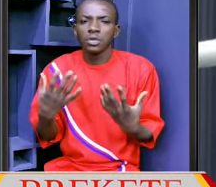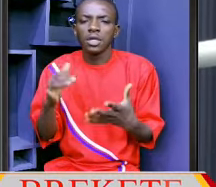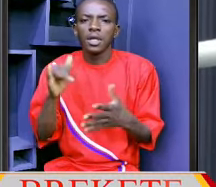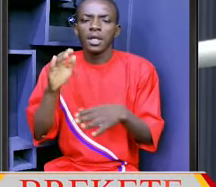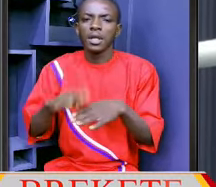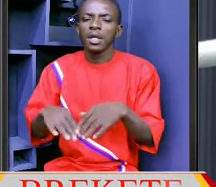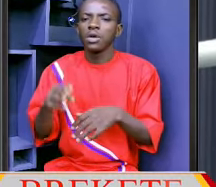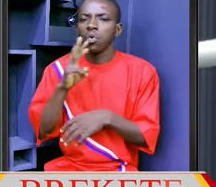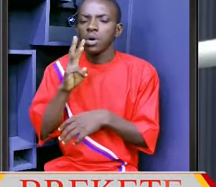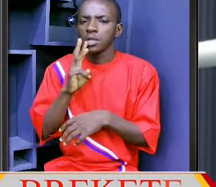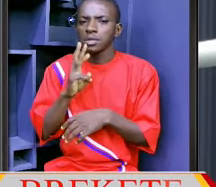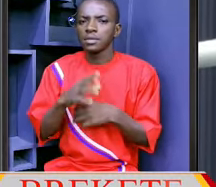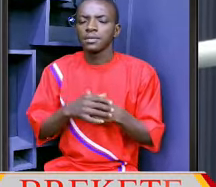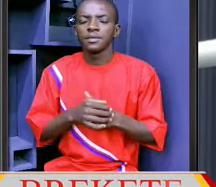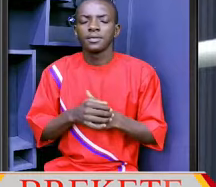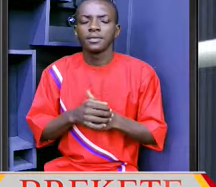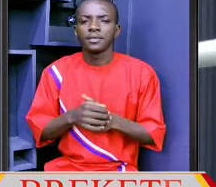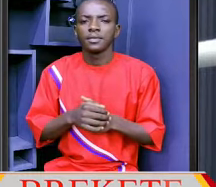than water.